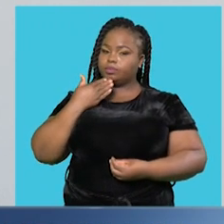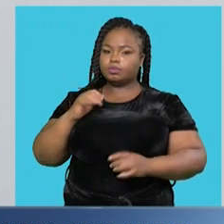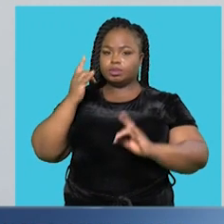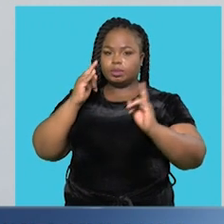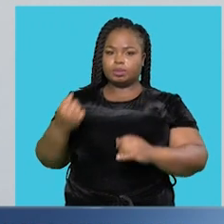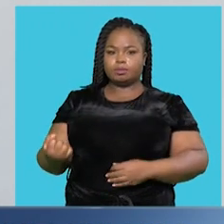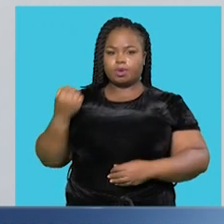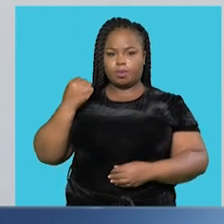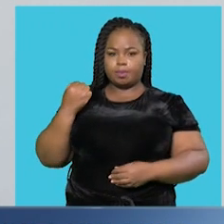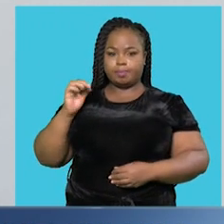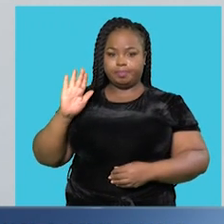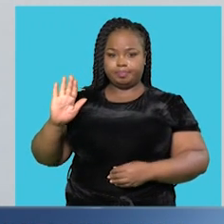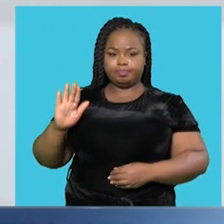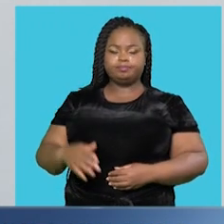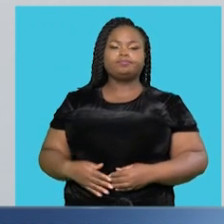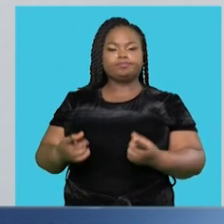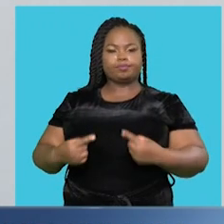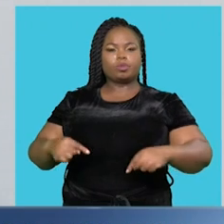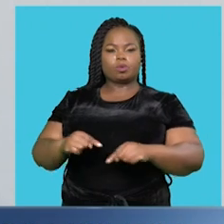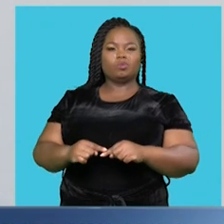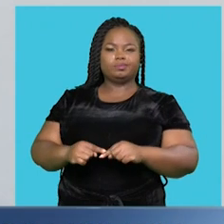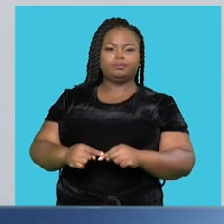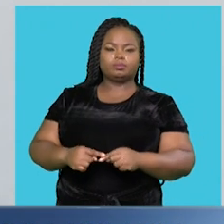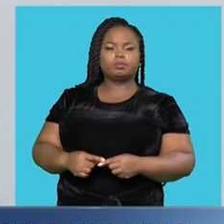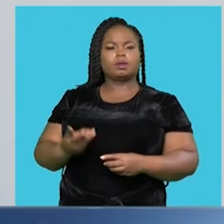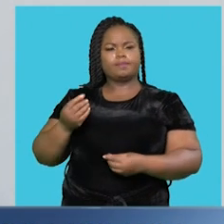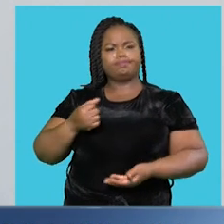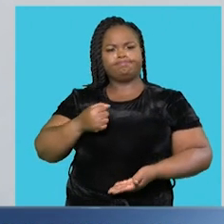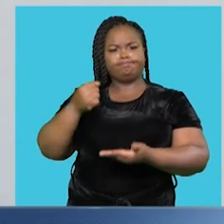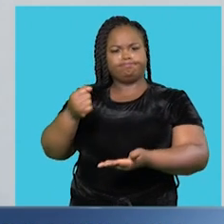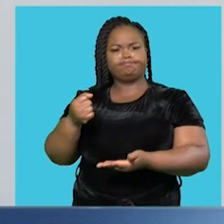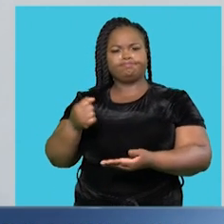City Power, we were able to make money available to finance that.